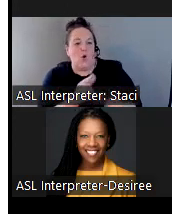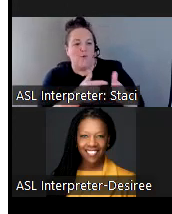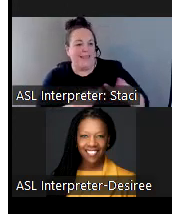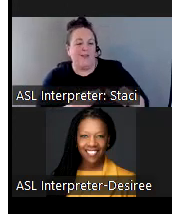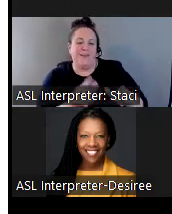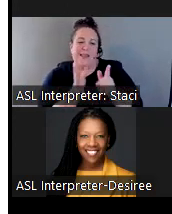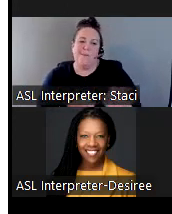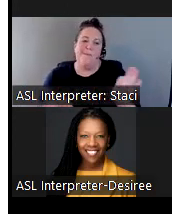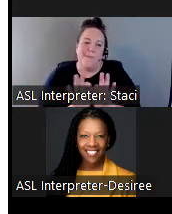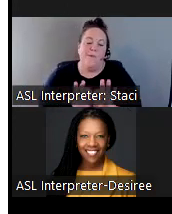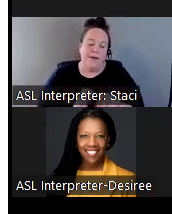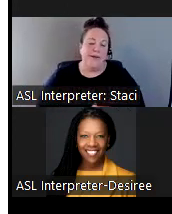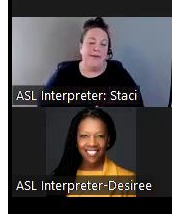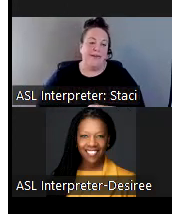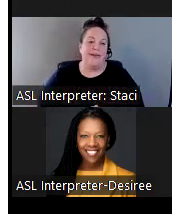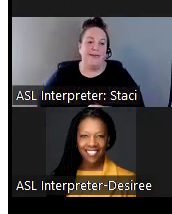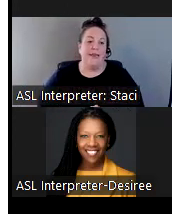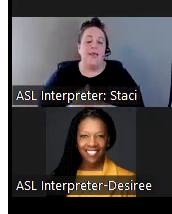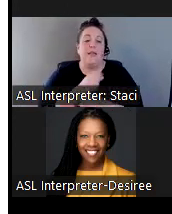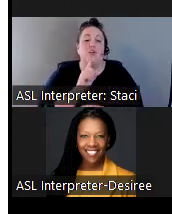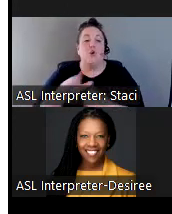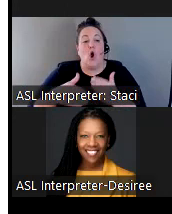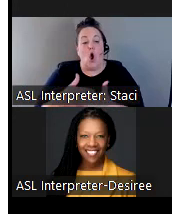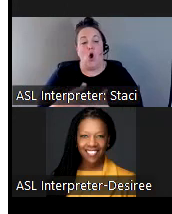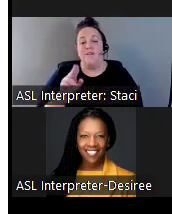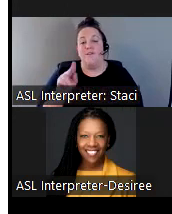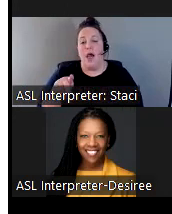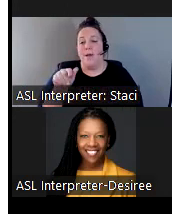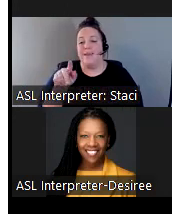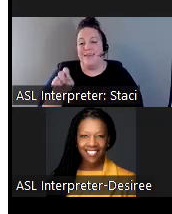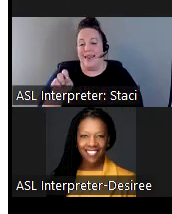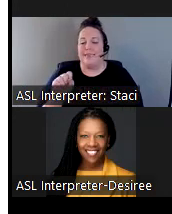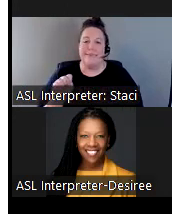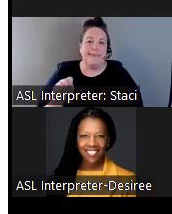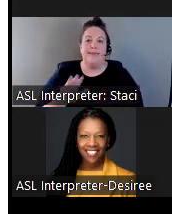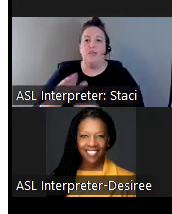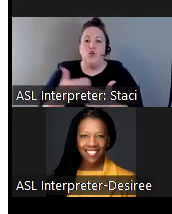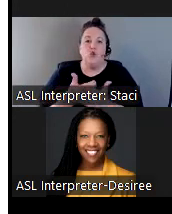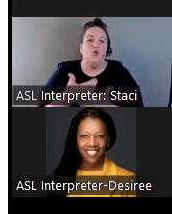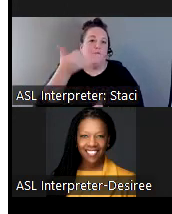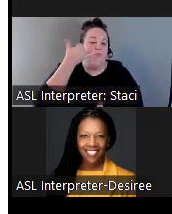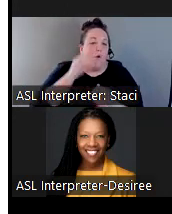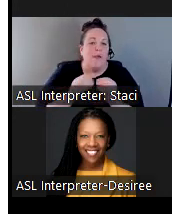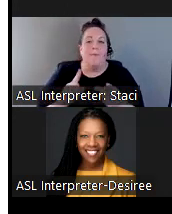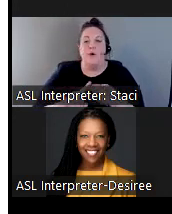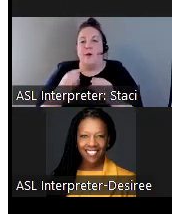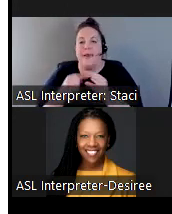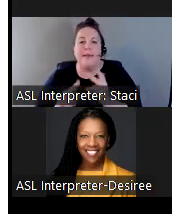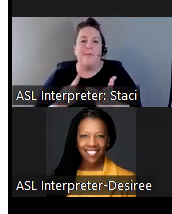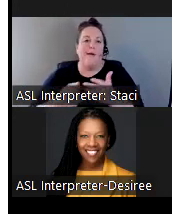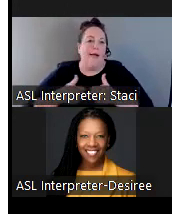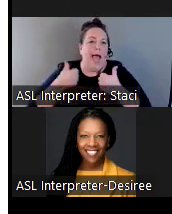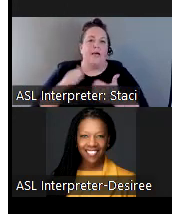important. Make sure all the updates are provided, new address, new phone numbers, different emails, that type of